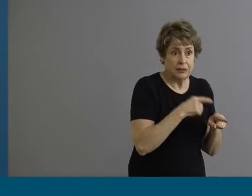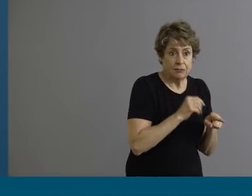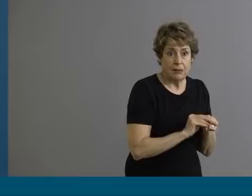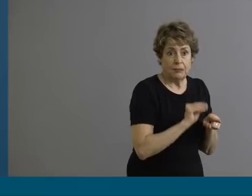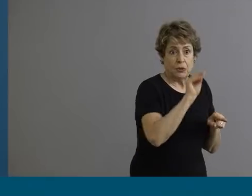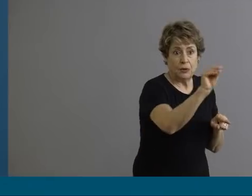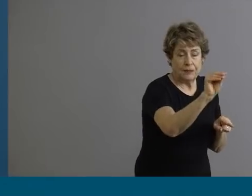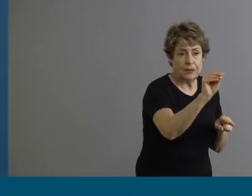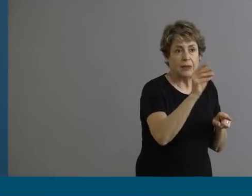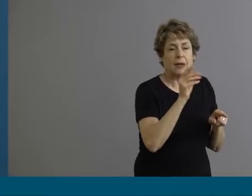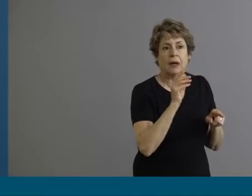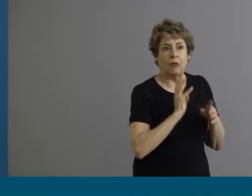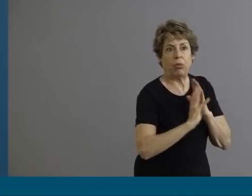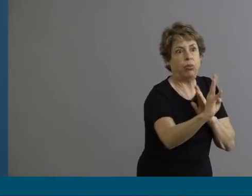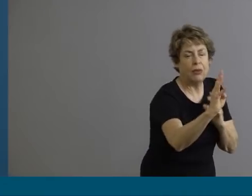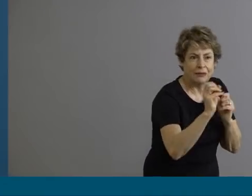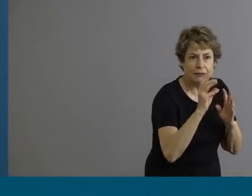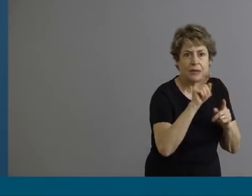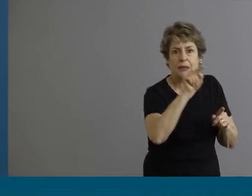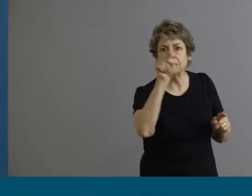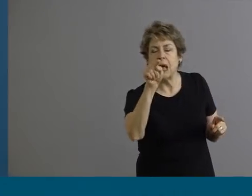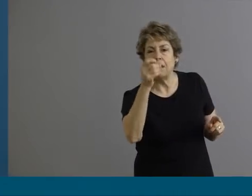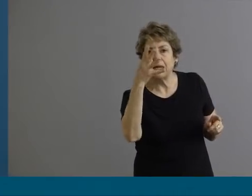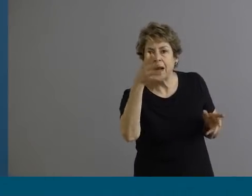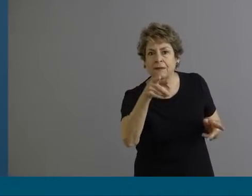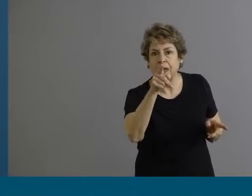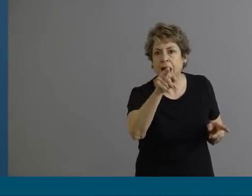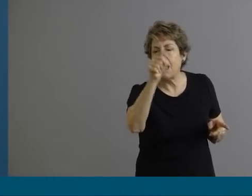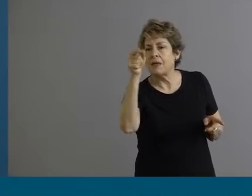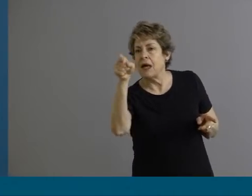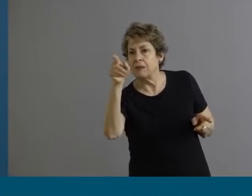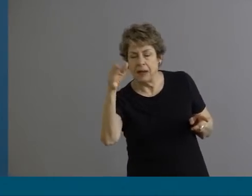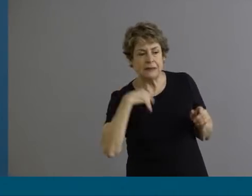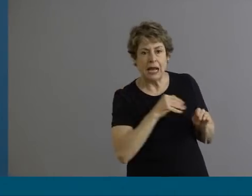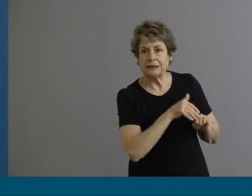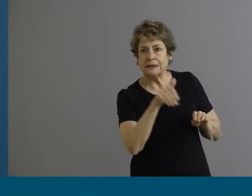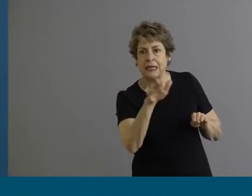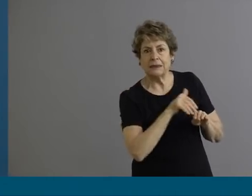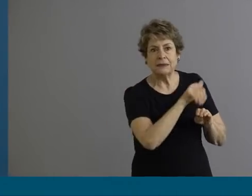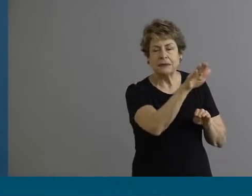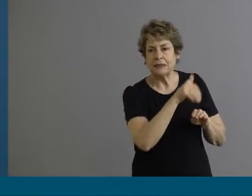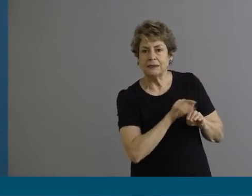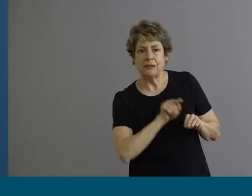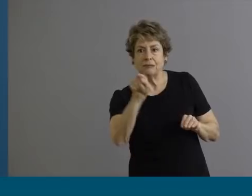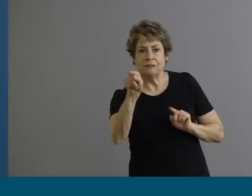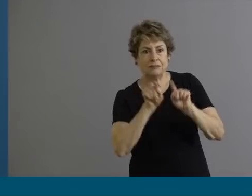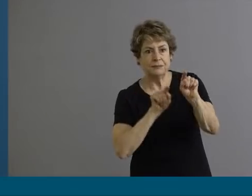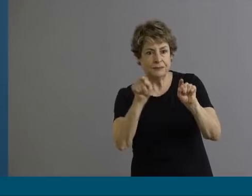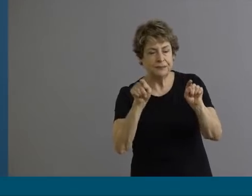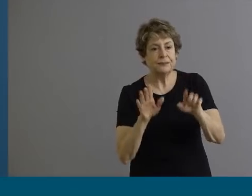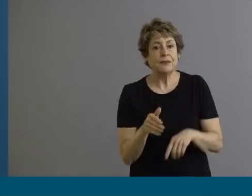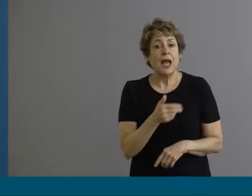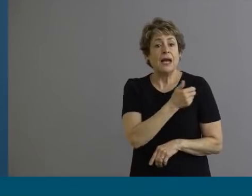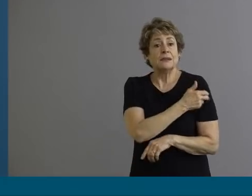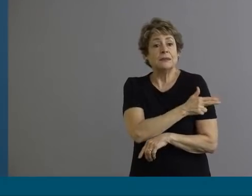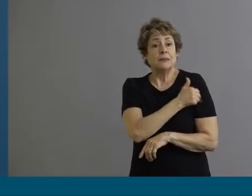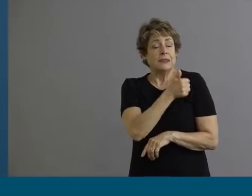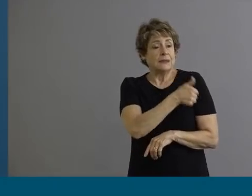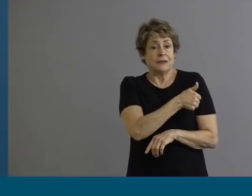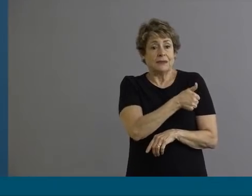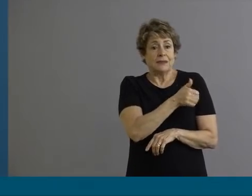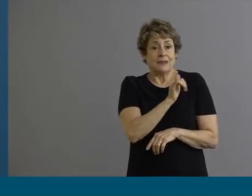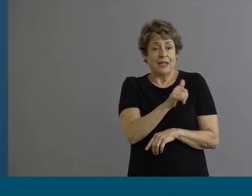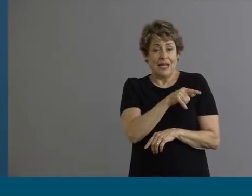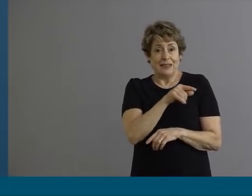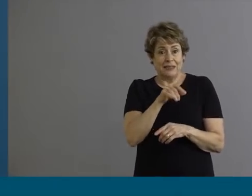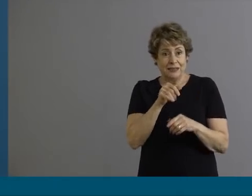in the PACT dashboard, we are going to be providing incentive dollars. We've heard from providers that they have additional beds, but they need additional